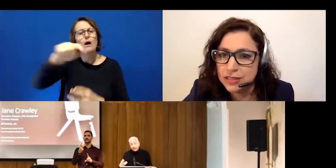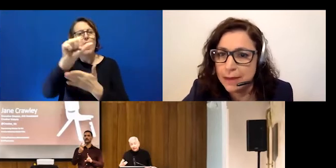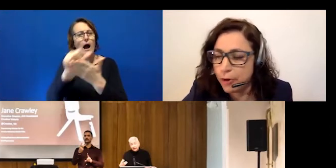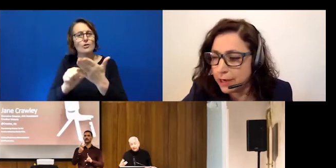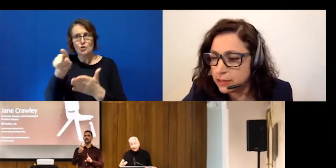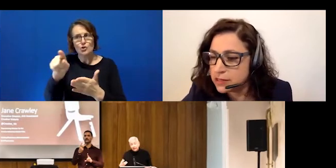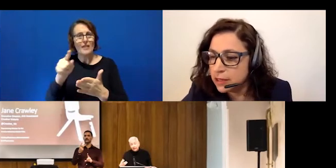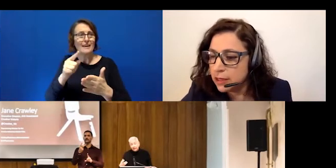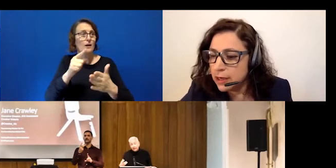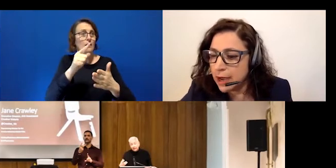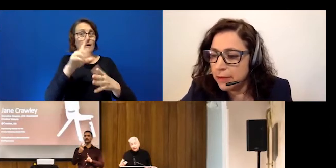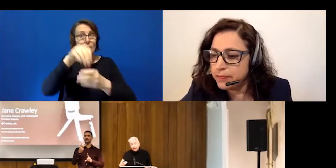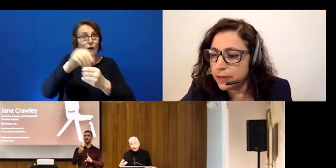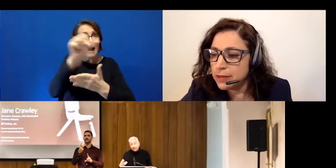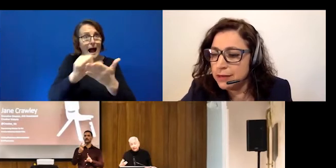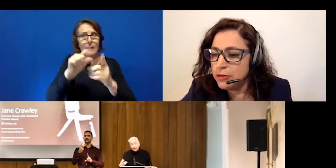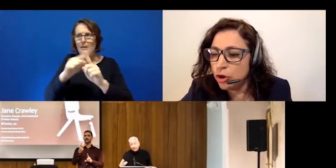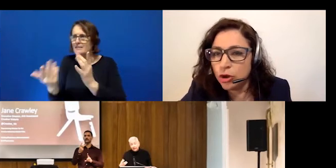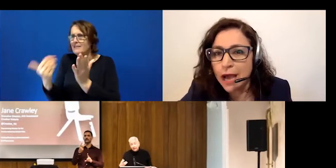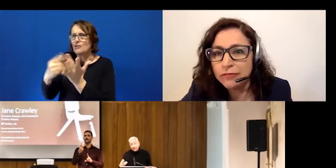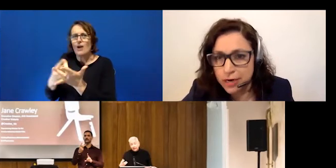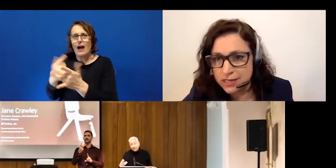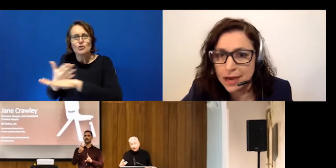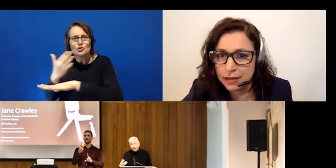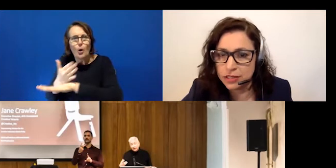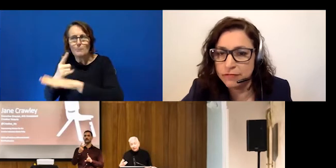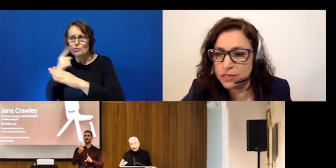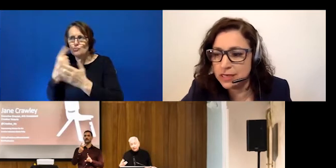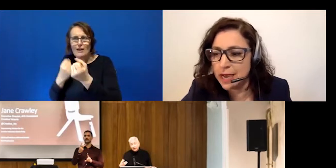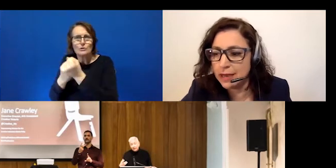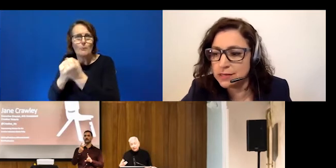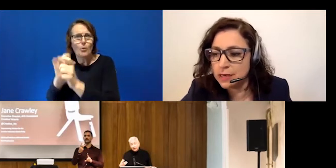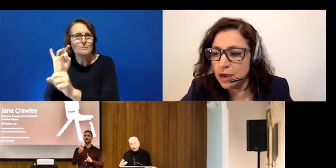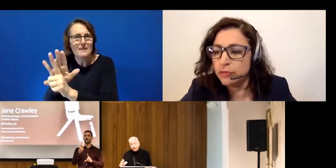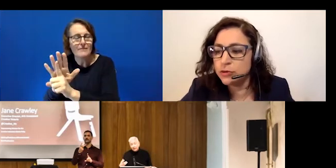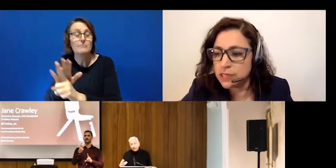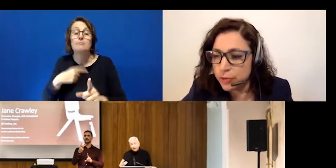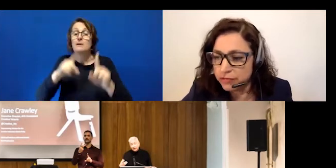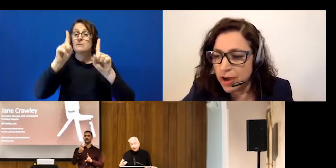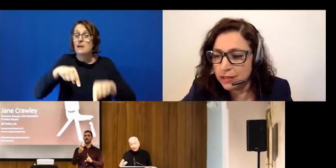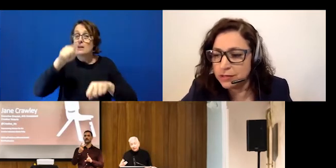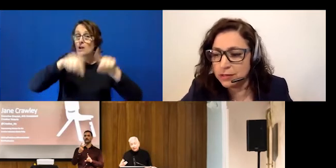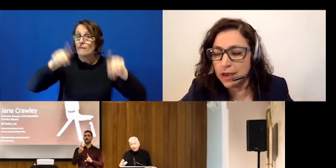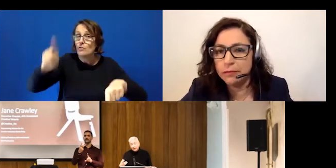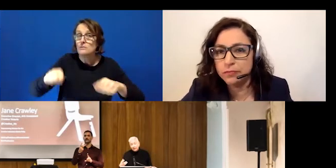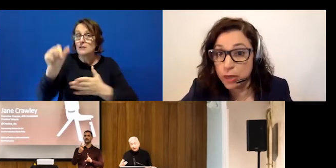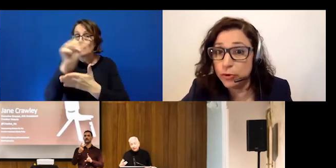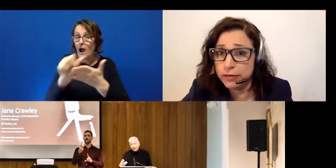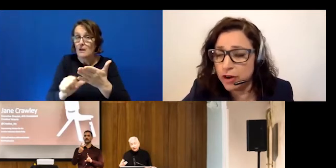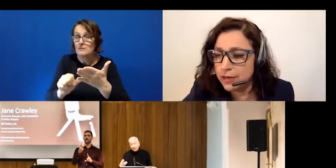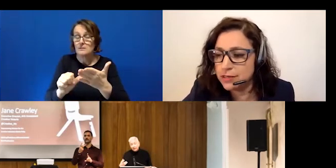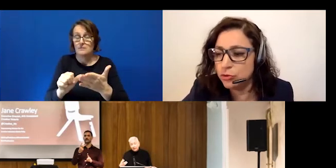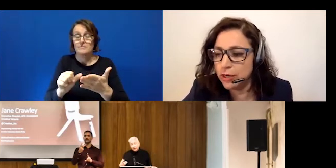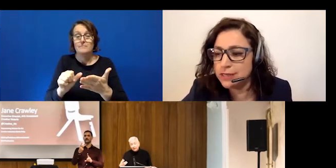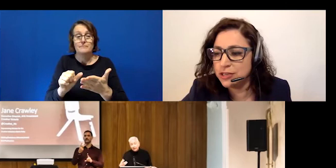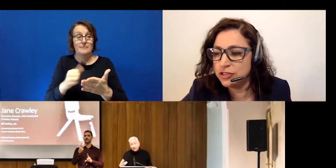addition to their practice. And not long after I started at Diversity Arts, I was also invited, we were